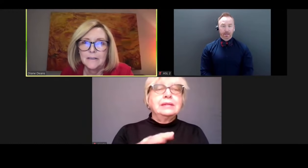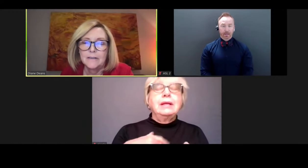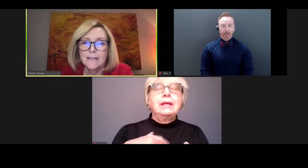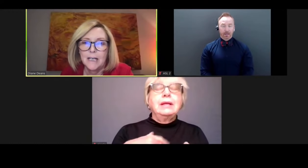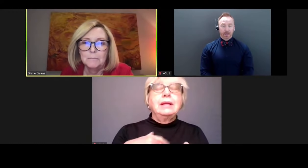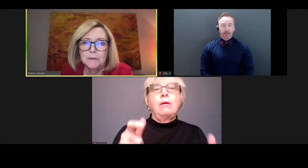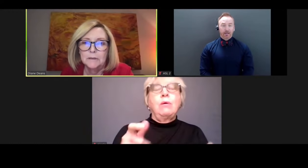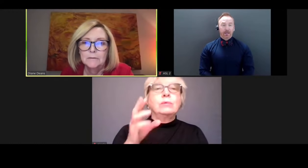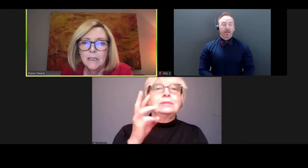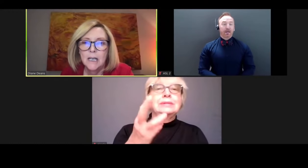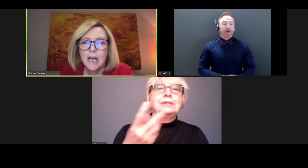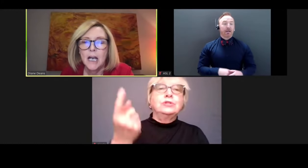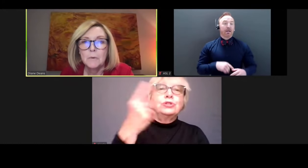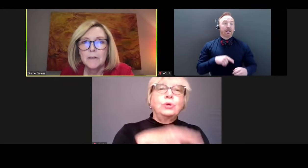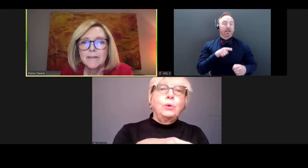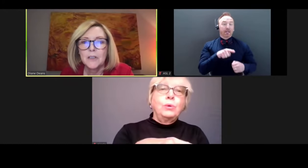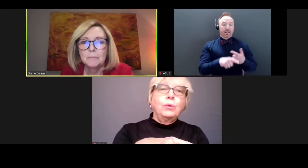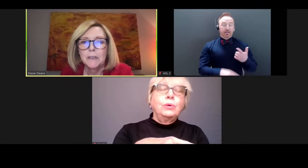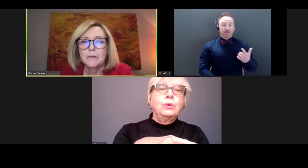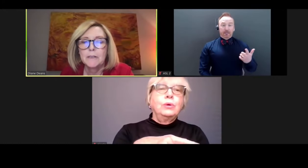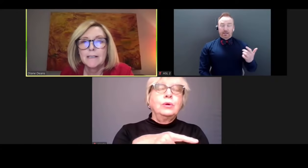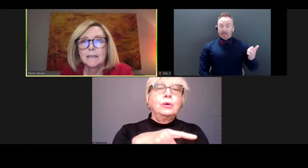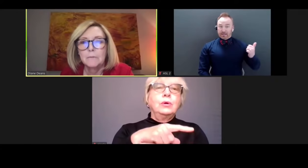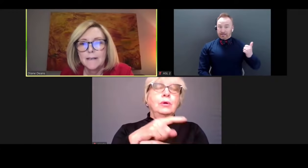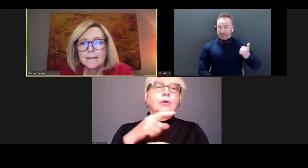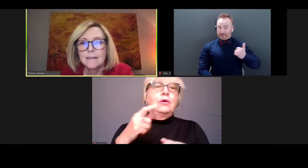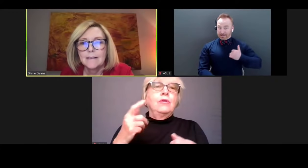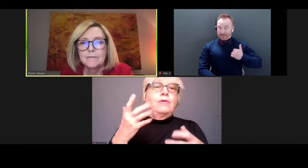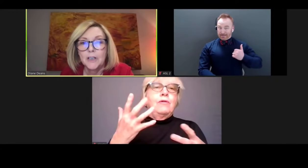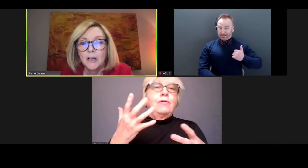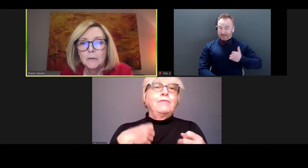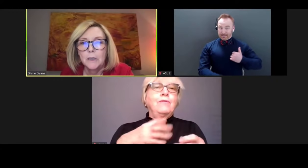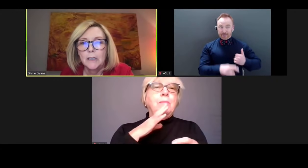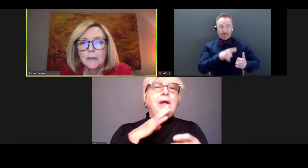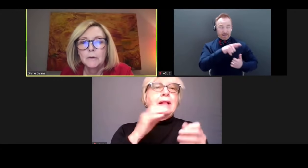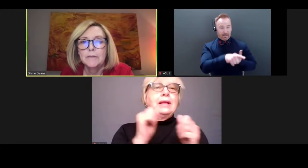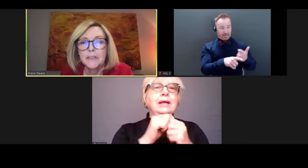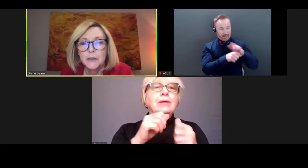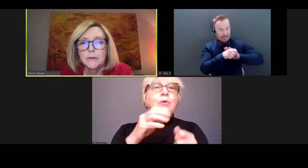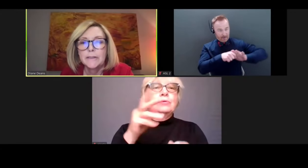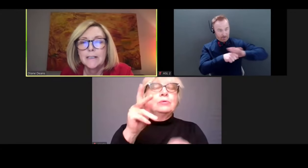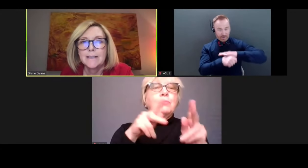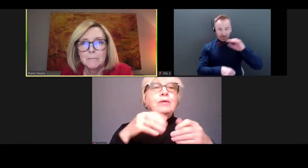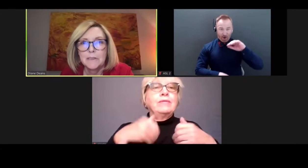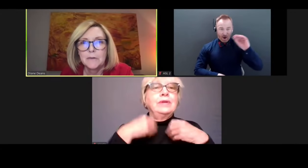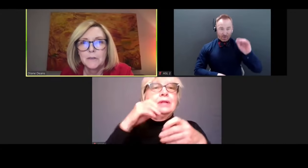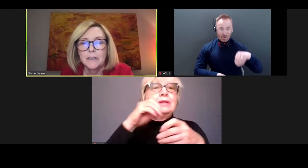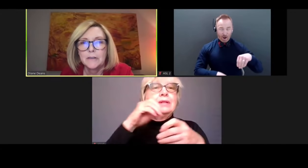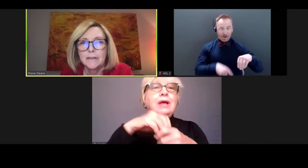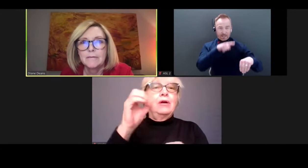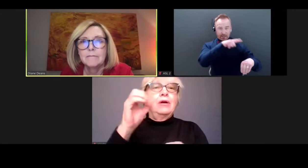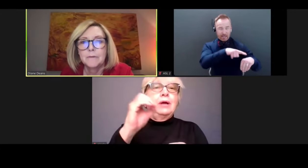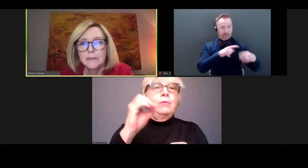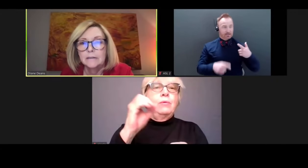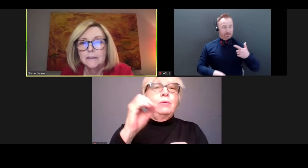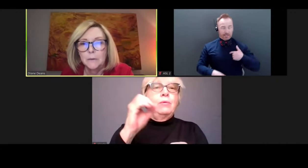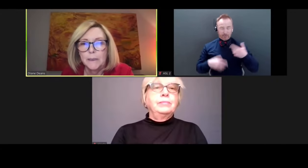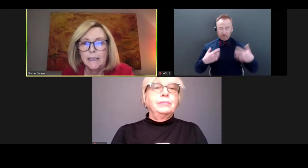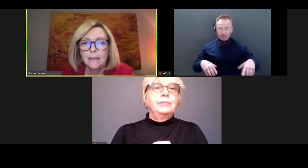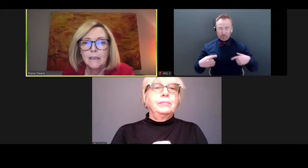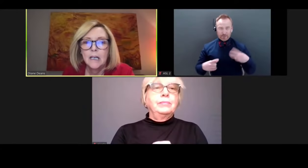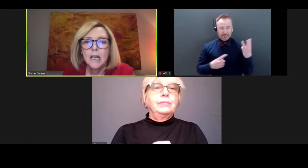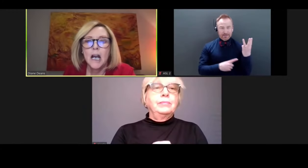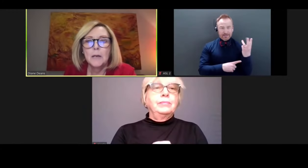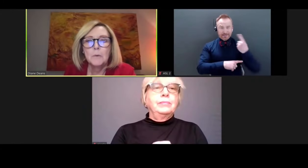the nation's capital. I want to start by addressing the residents of Ottawa who have endured these demonstrations for nearly a